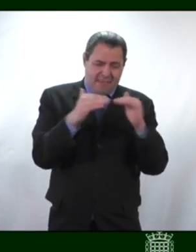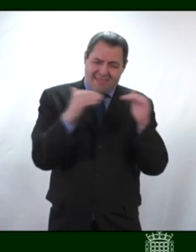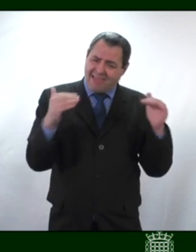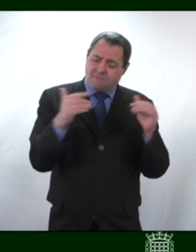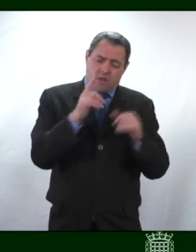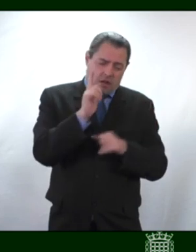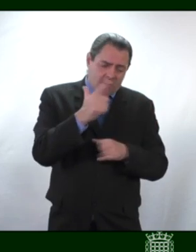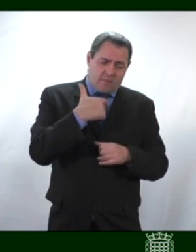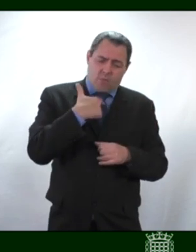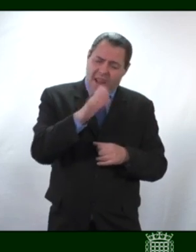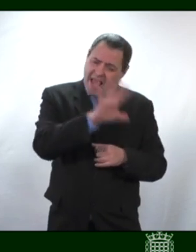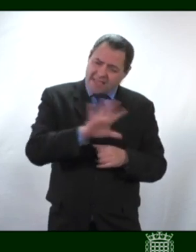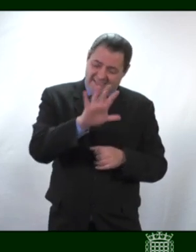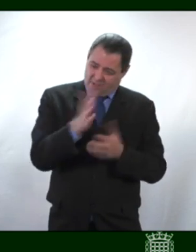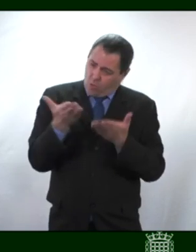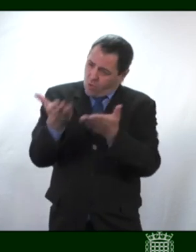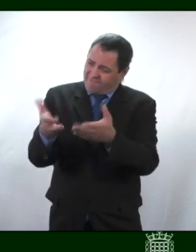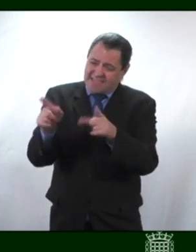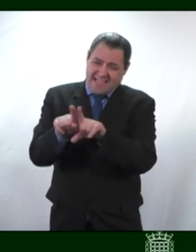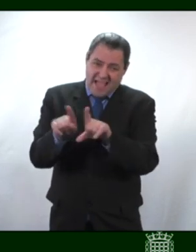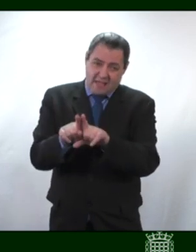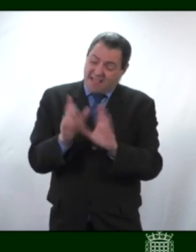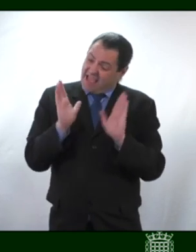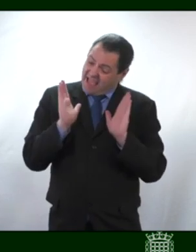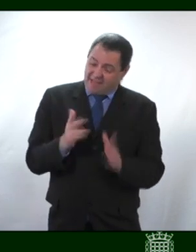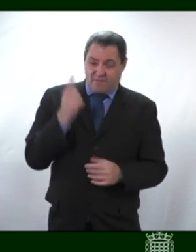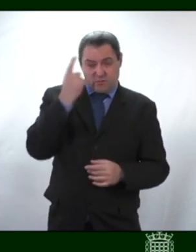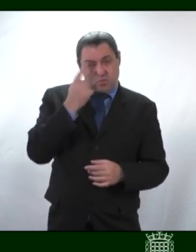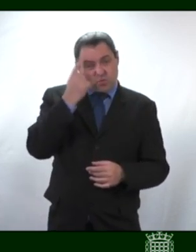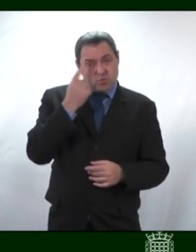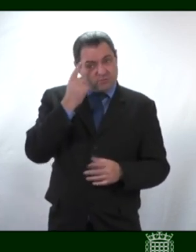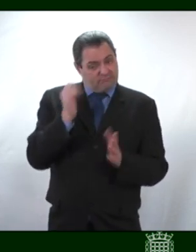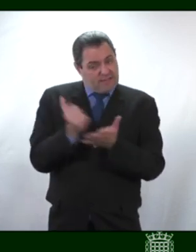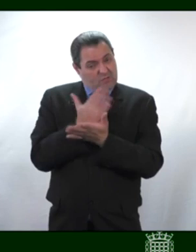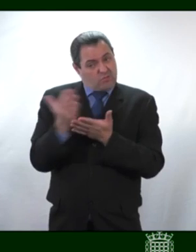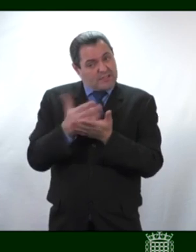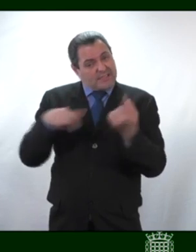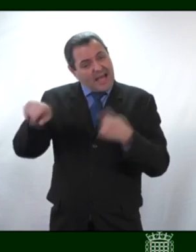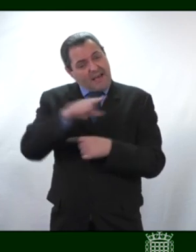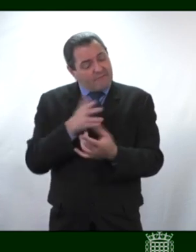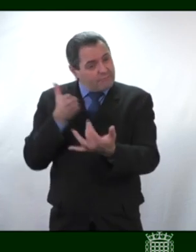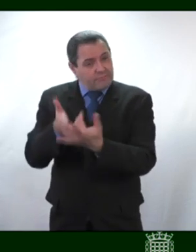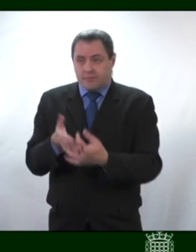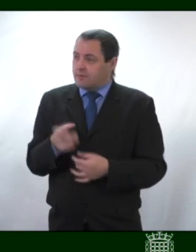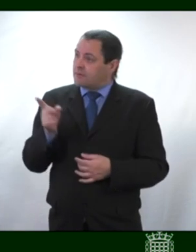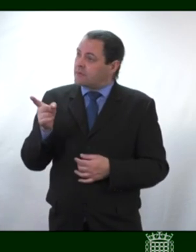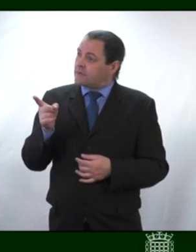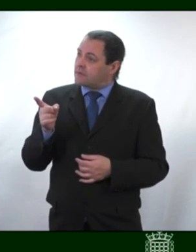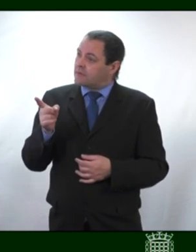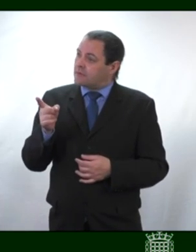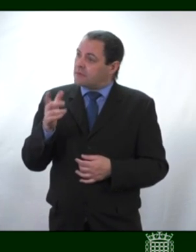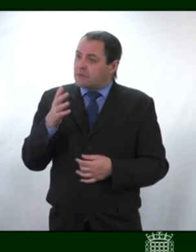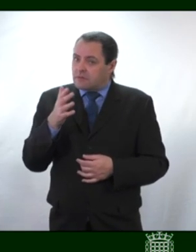strike a fair deal, but we have to take these measures to keep people safe. And in fairness, Secretary of State, if you could address me, will be also